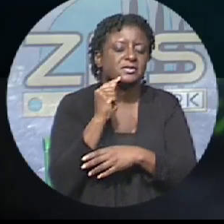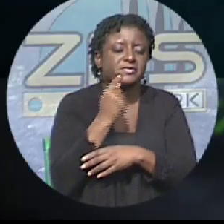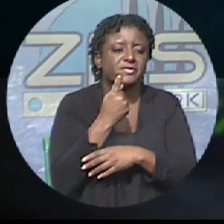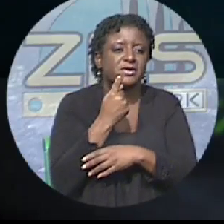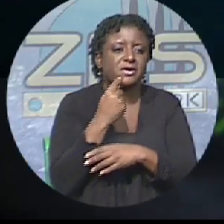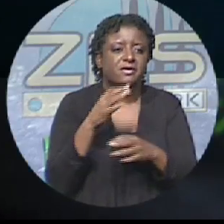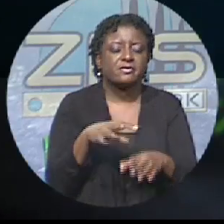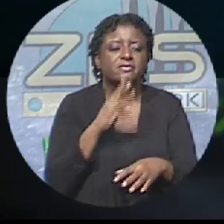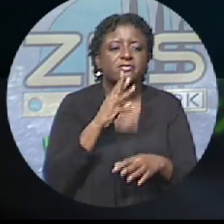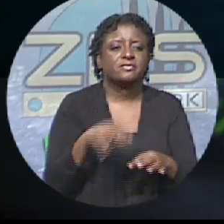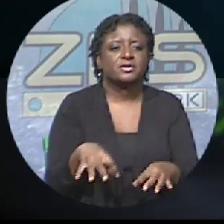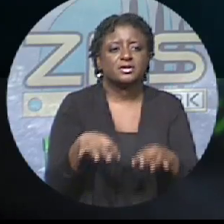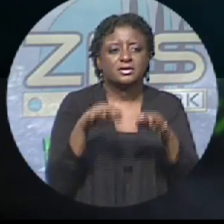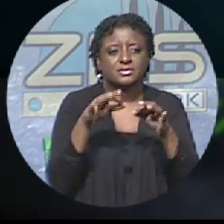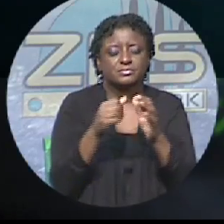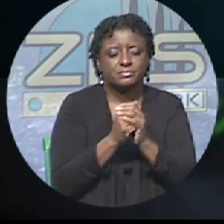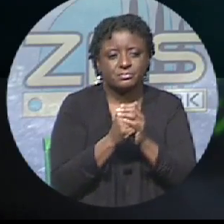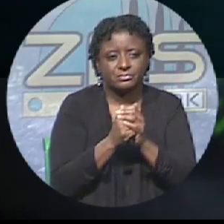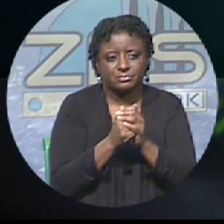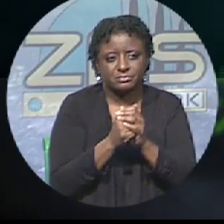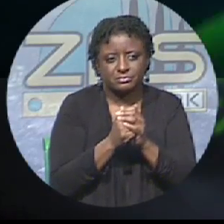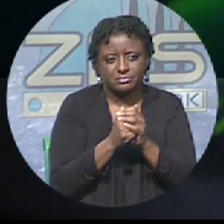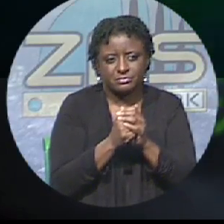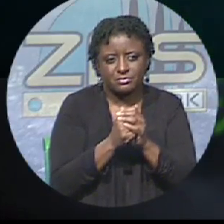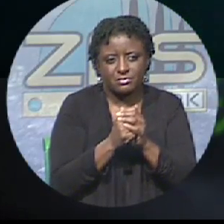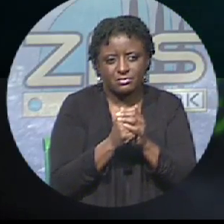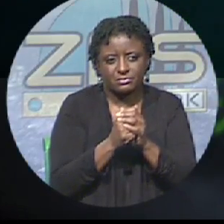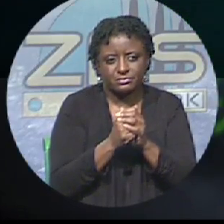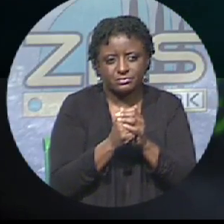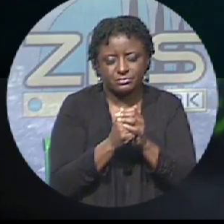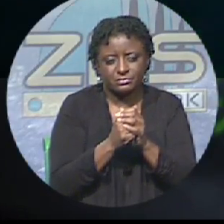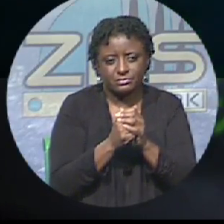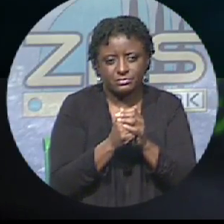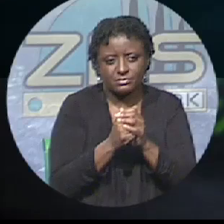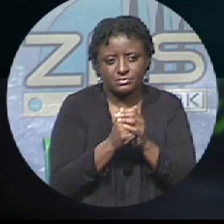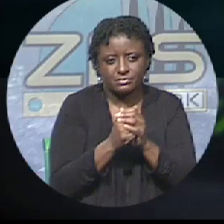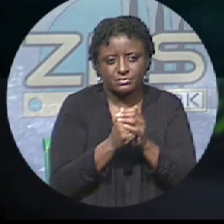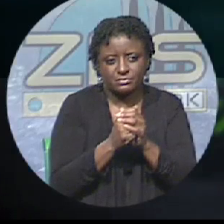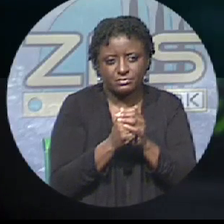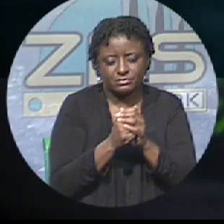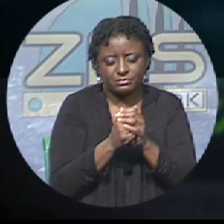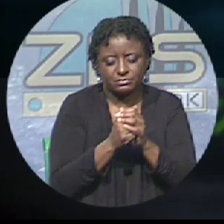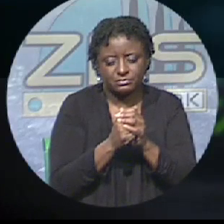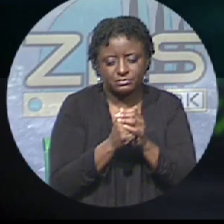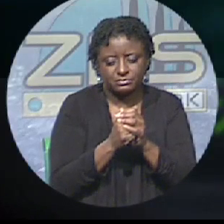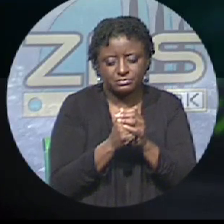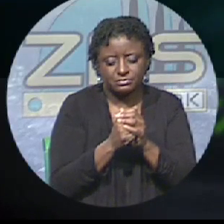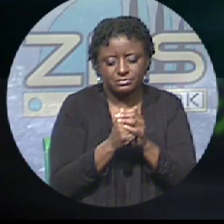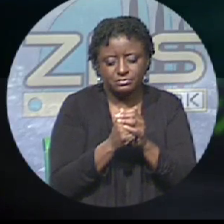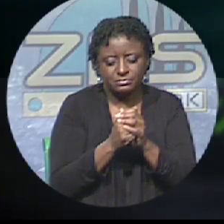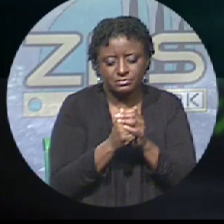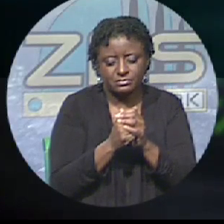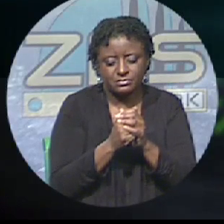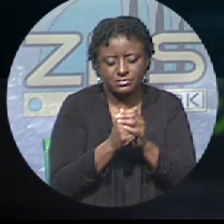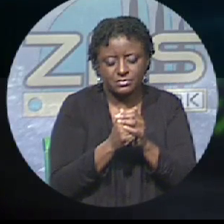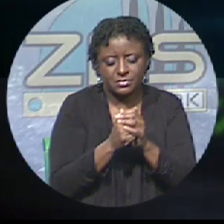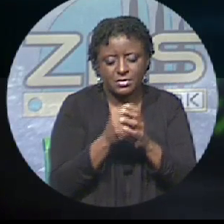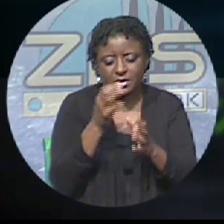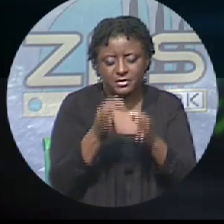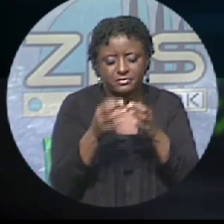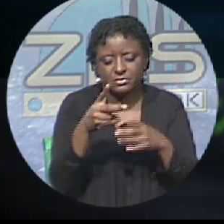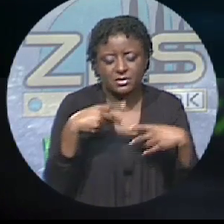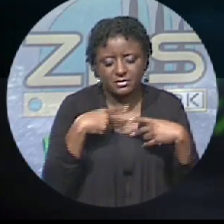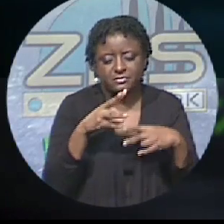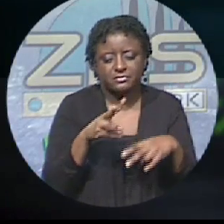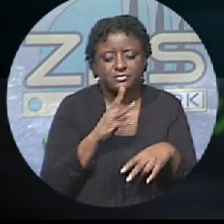Any building that's been submerged due to water, they need to ensure that the main switch is open in the